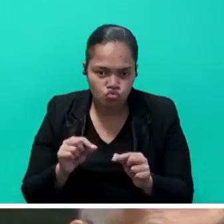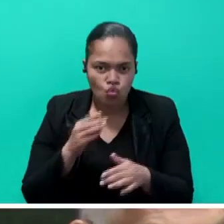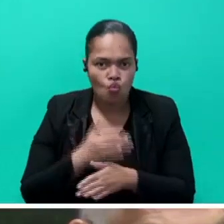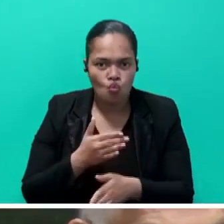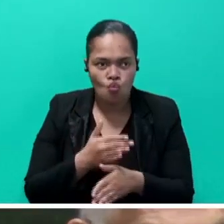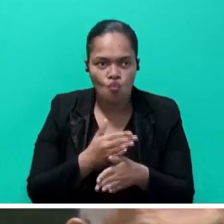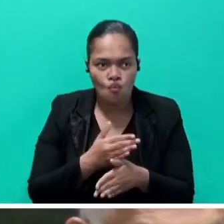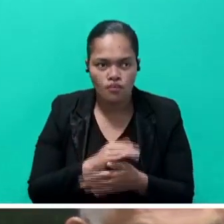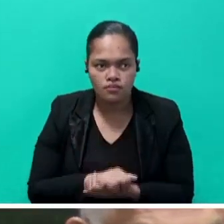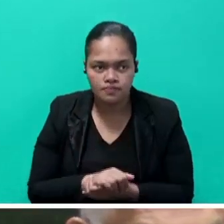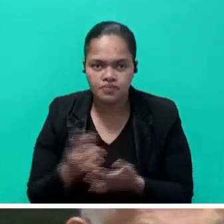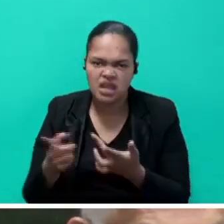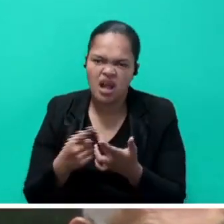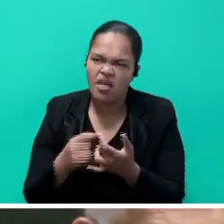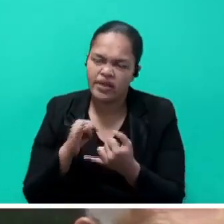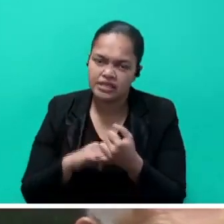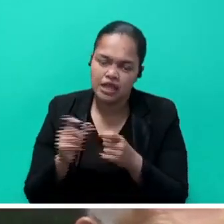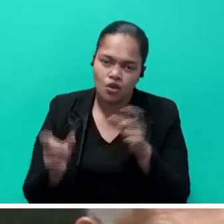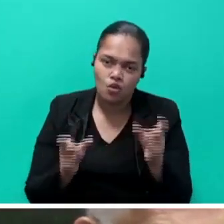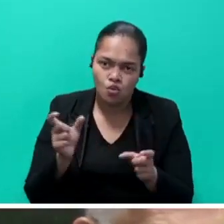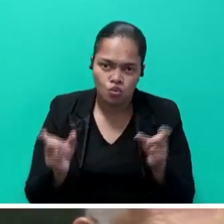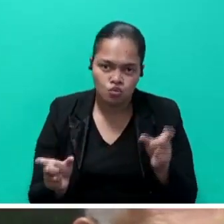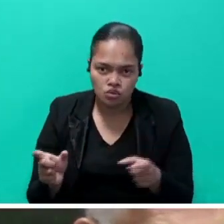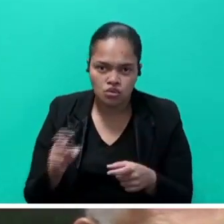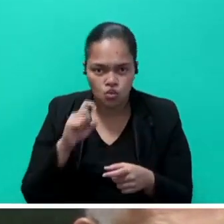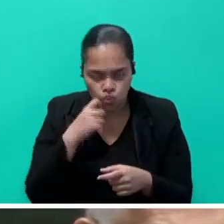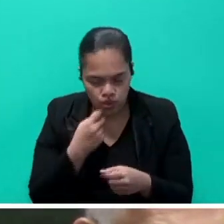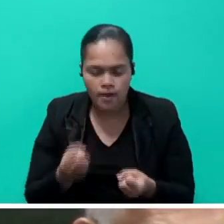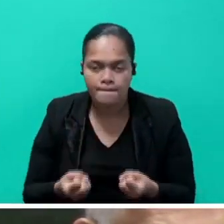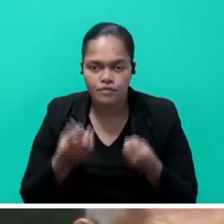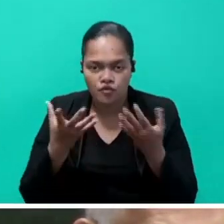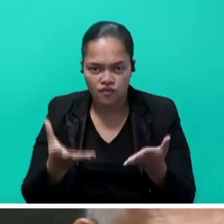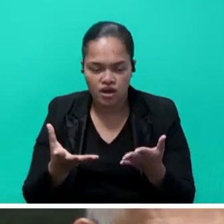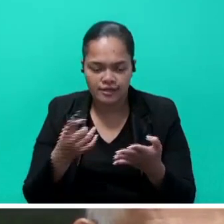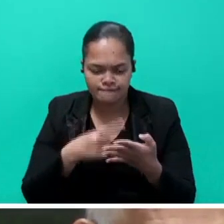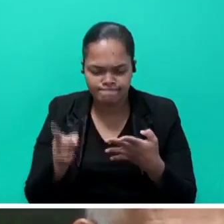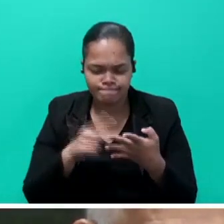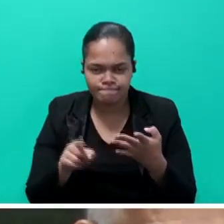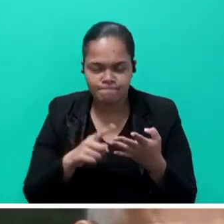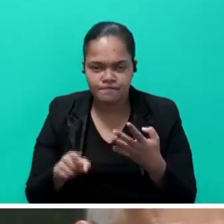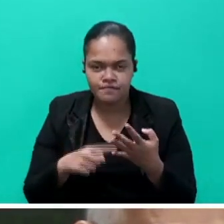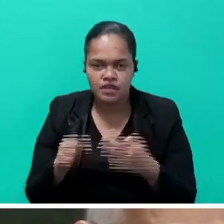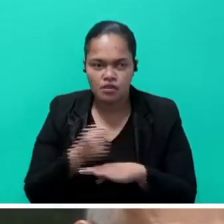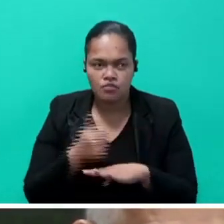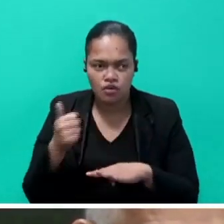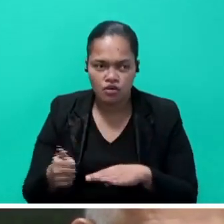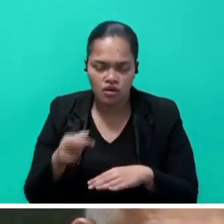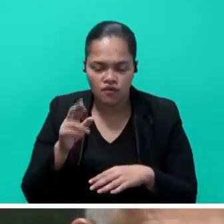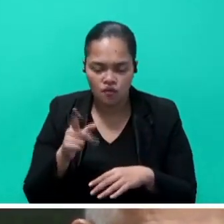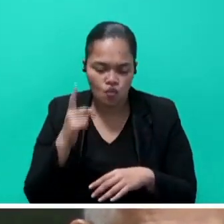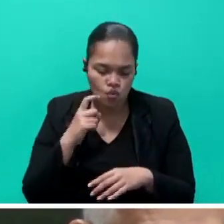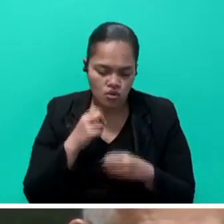by the Drainage Board and other stakeholders, and it will provide the necessary legal powers for the Drainage Board and the Waterways